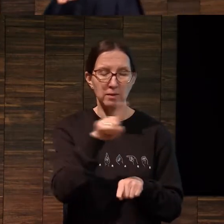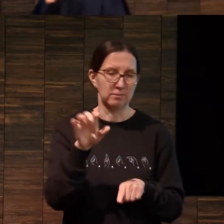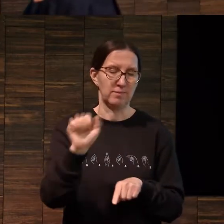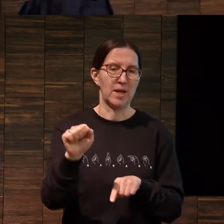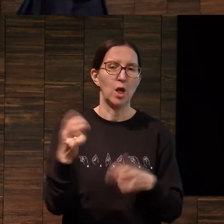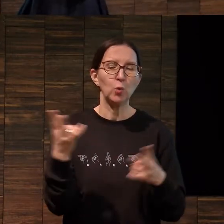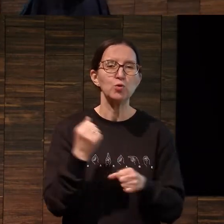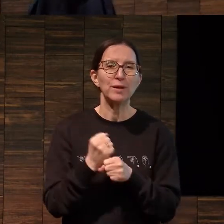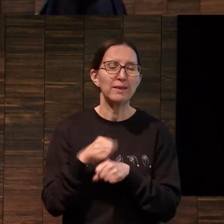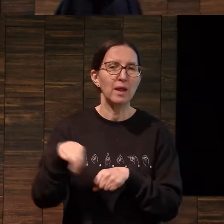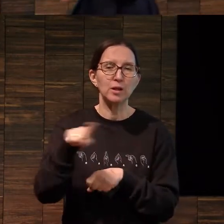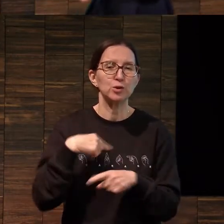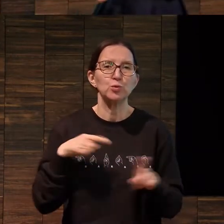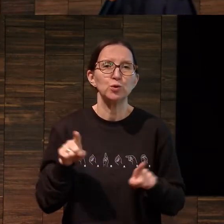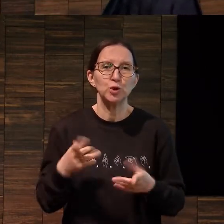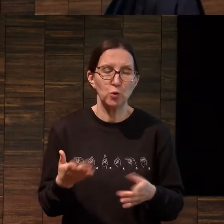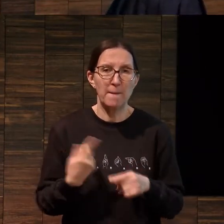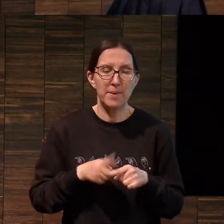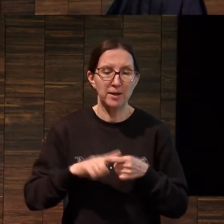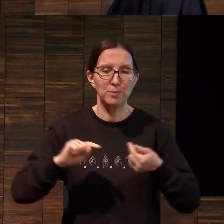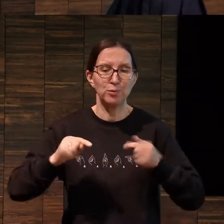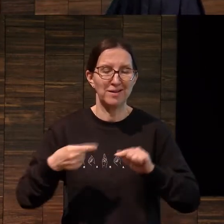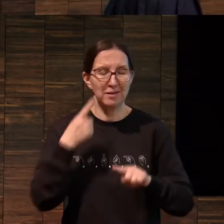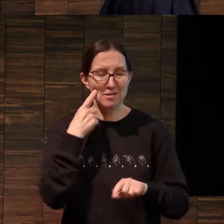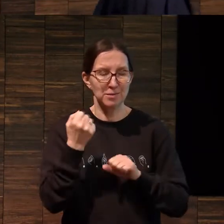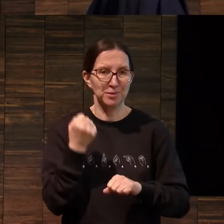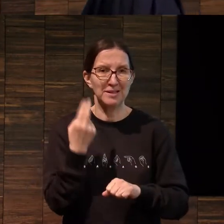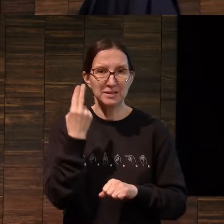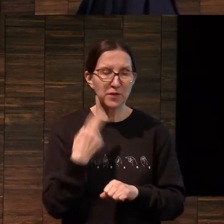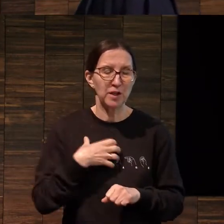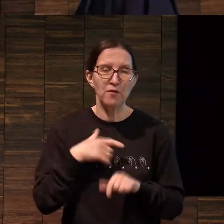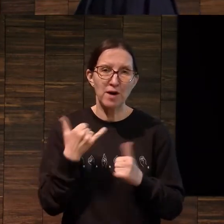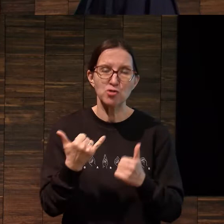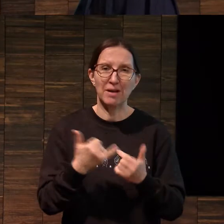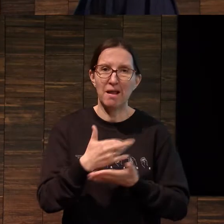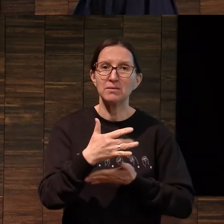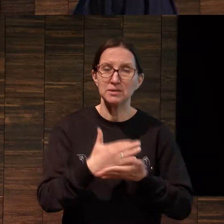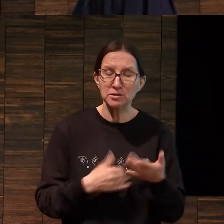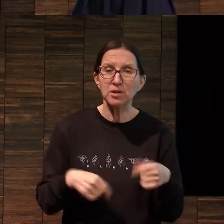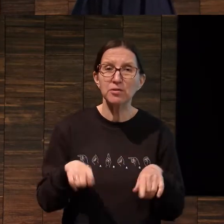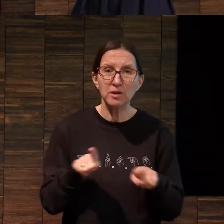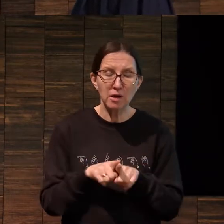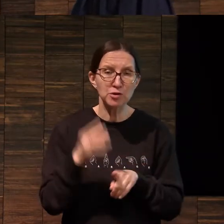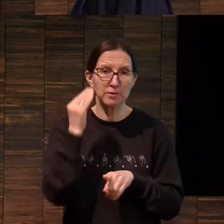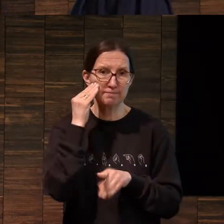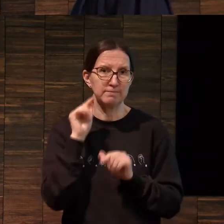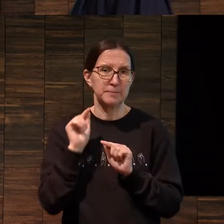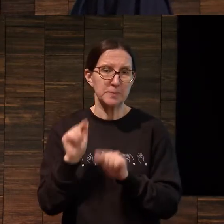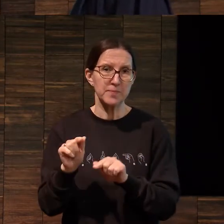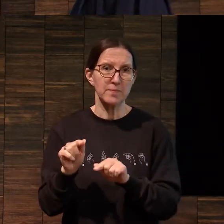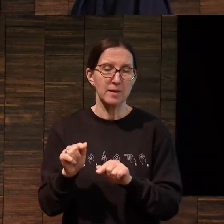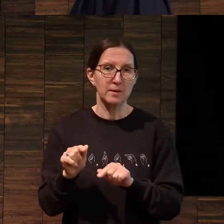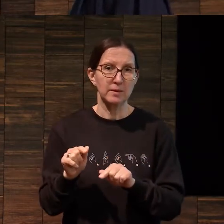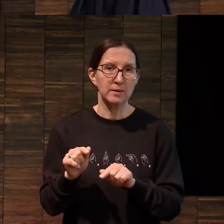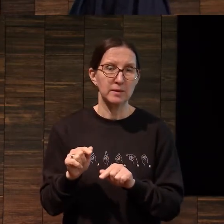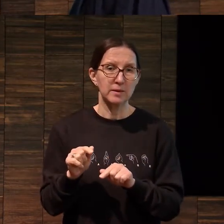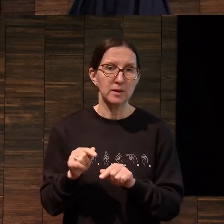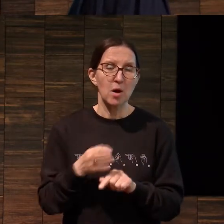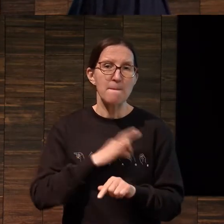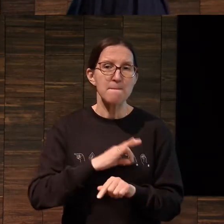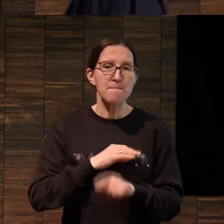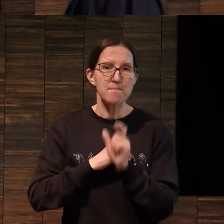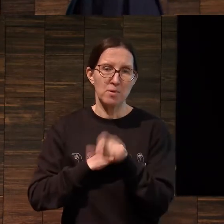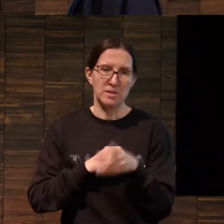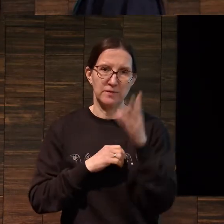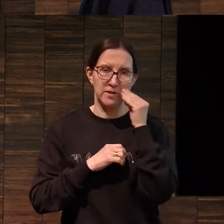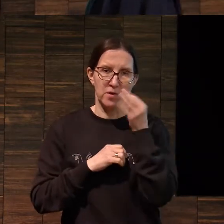highlight these elements that they call to action with some bright color. So contrast is important not just for texts,